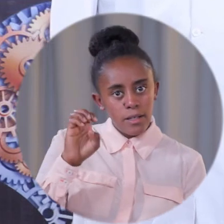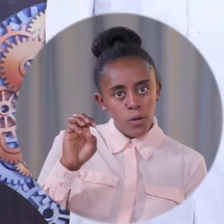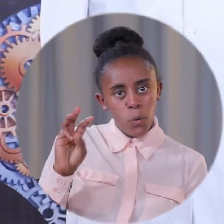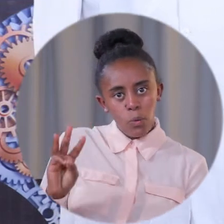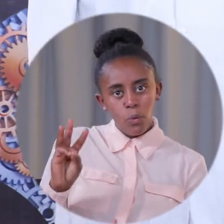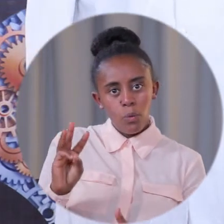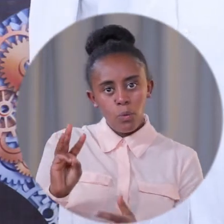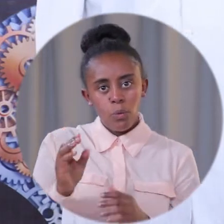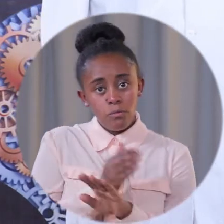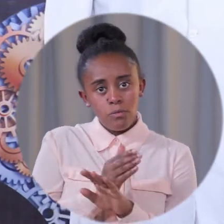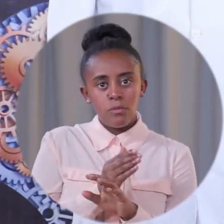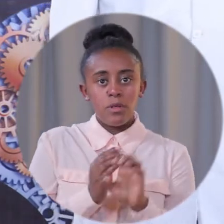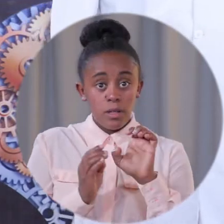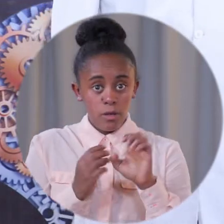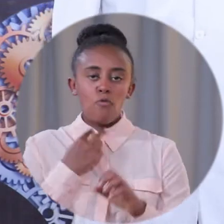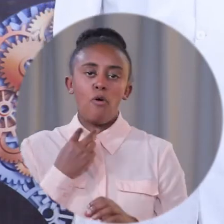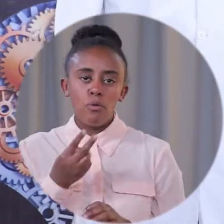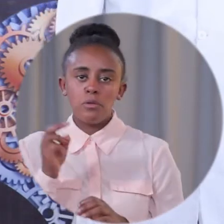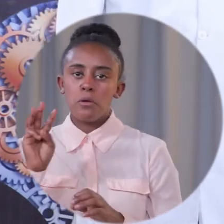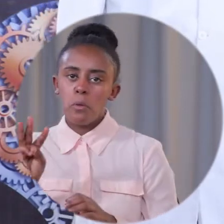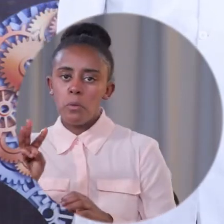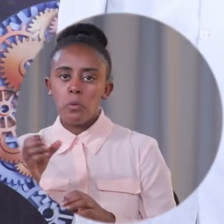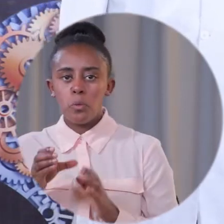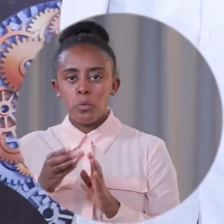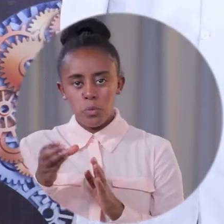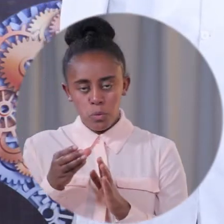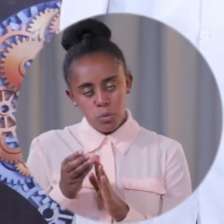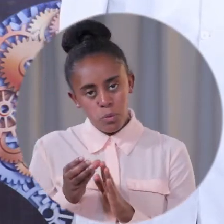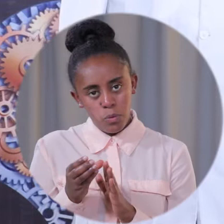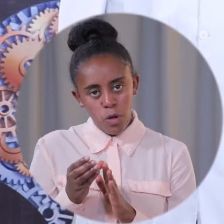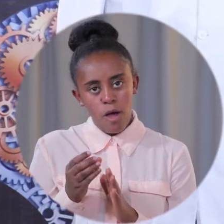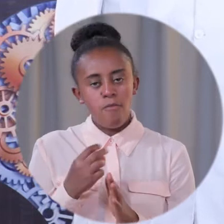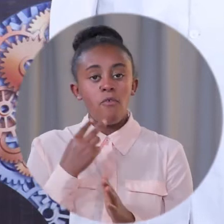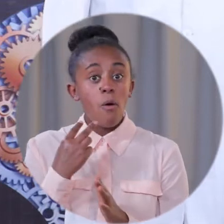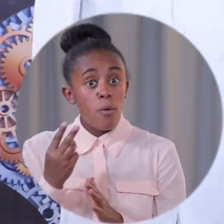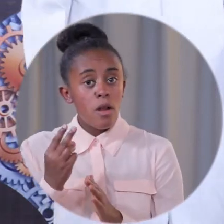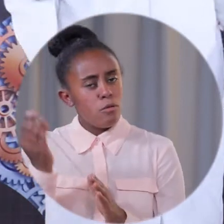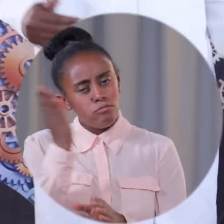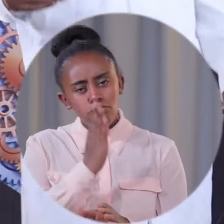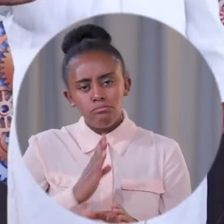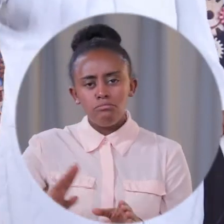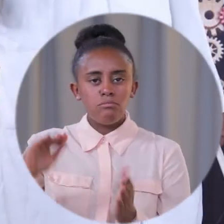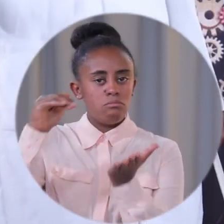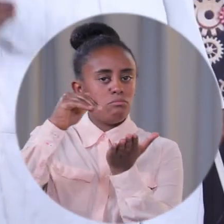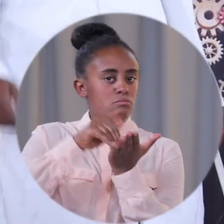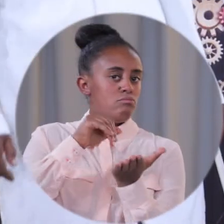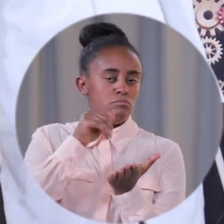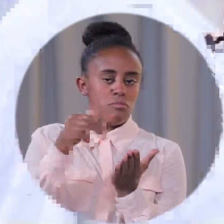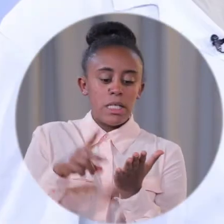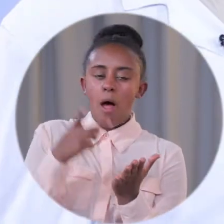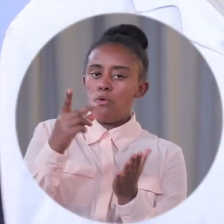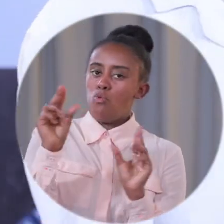consonant and before W is vowel, we never double